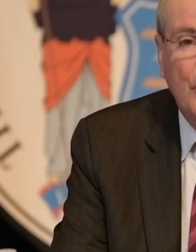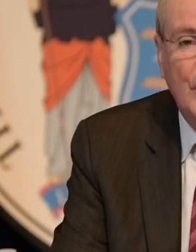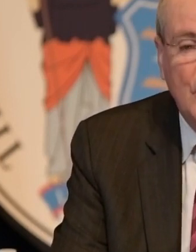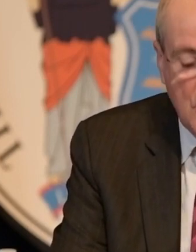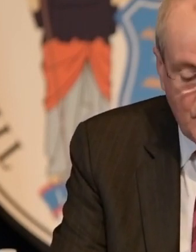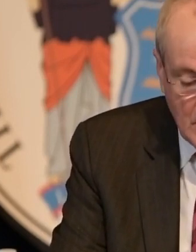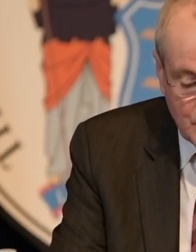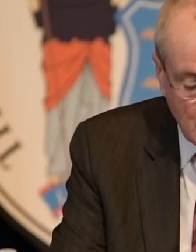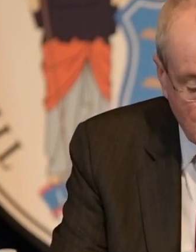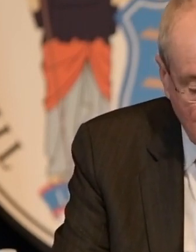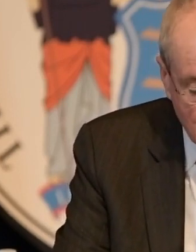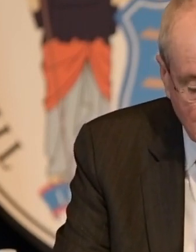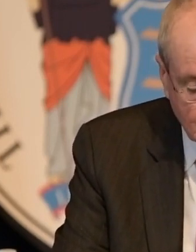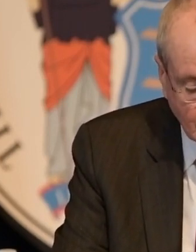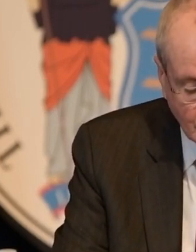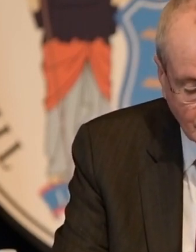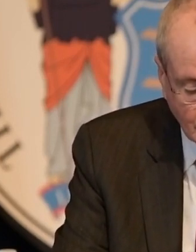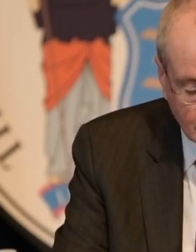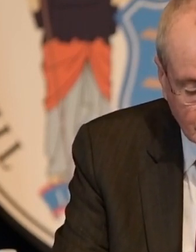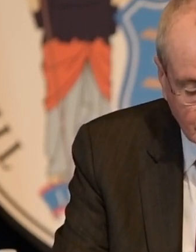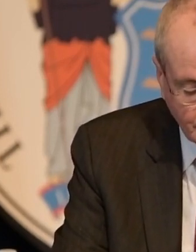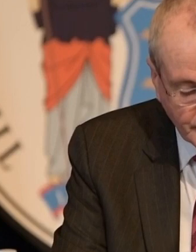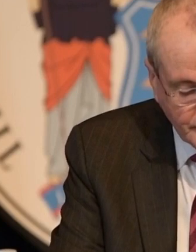workers who have volunteered with us.